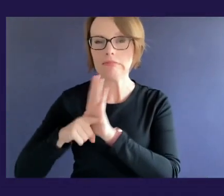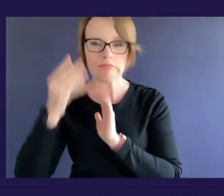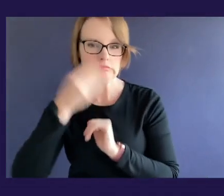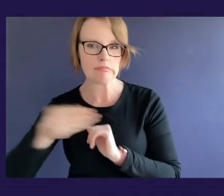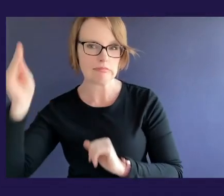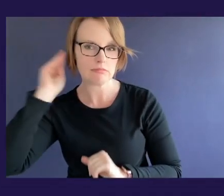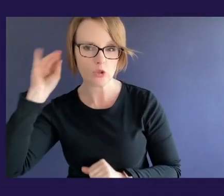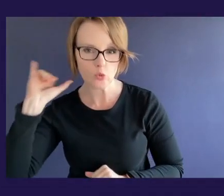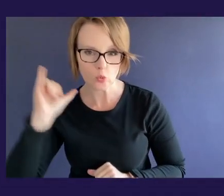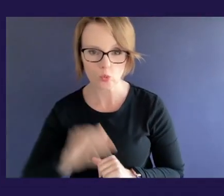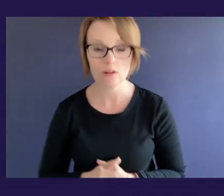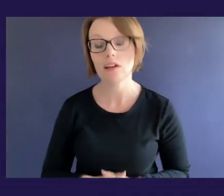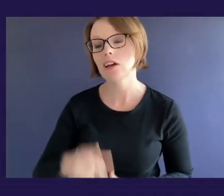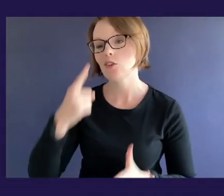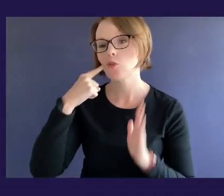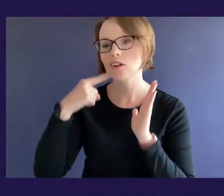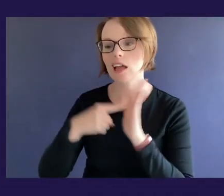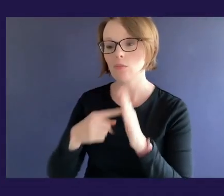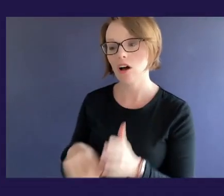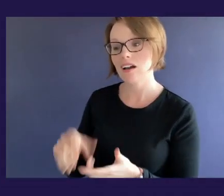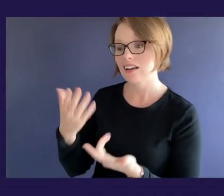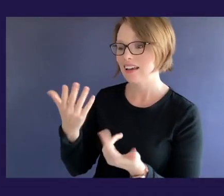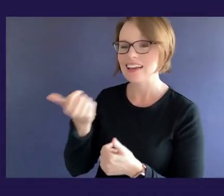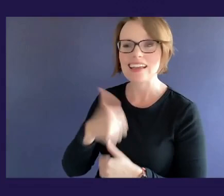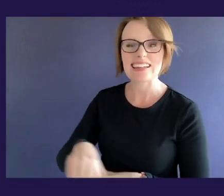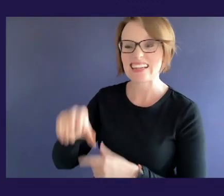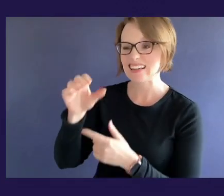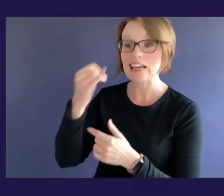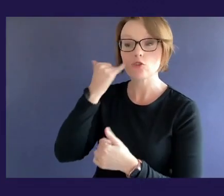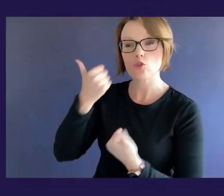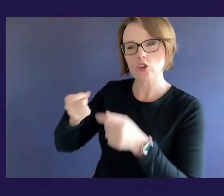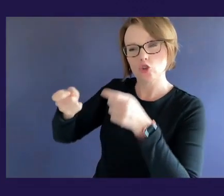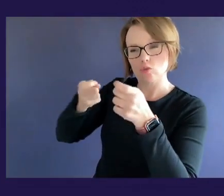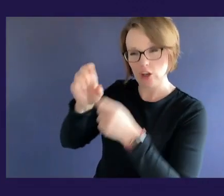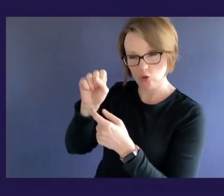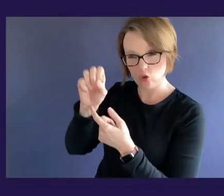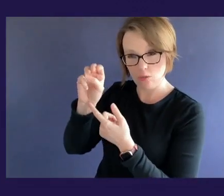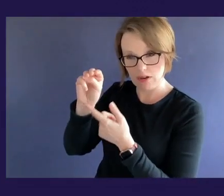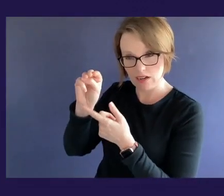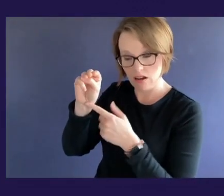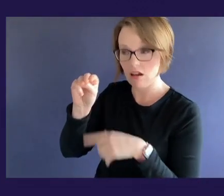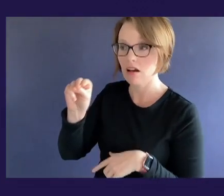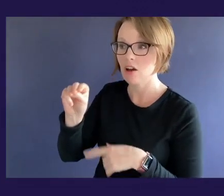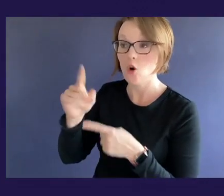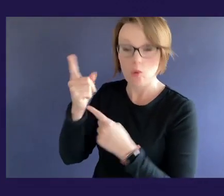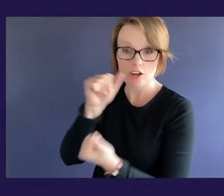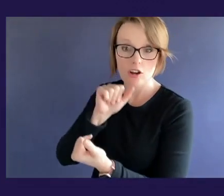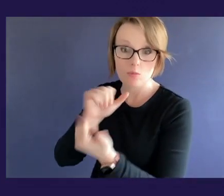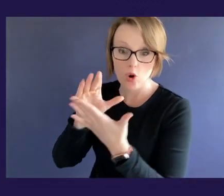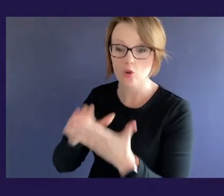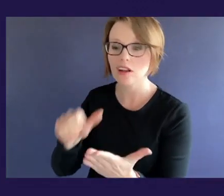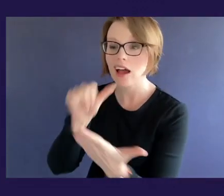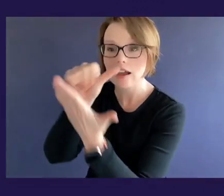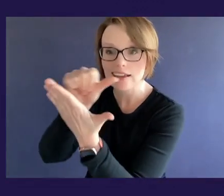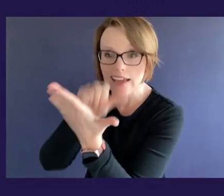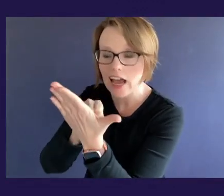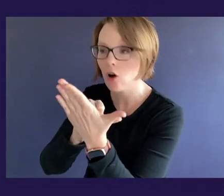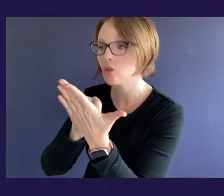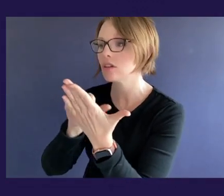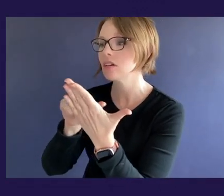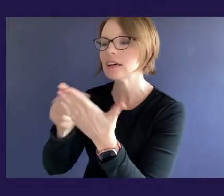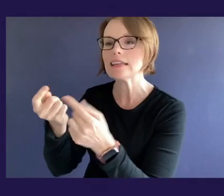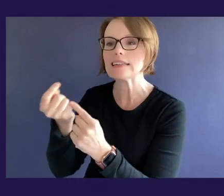example, a social media regulation approach is to delete accounts or delete people's posts that